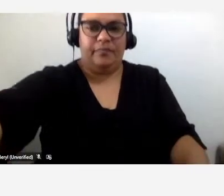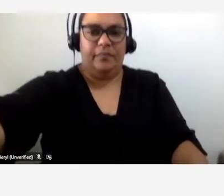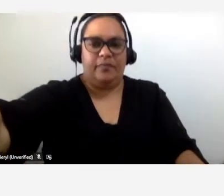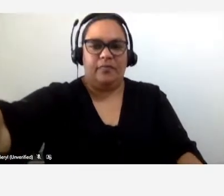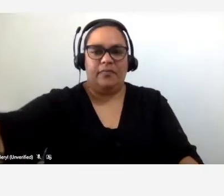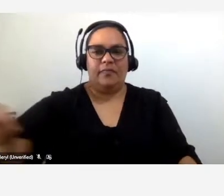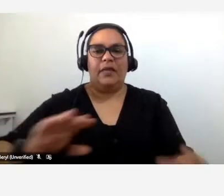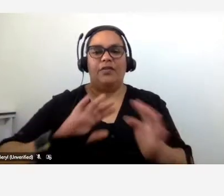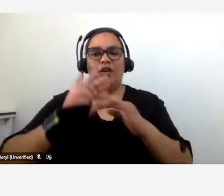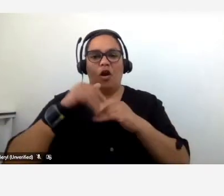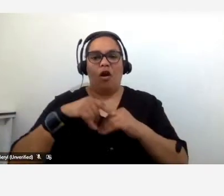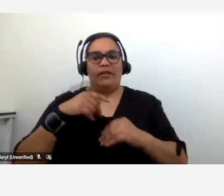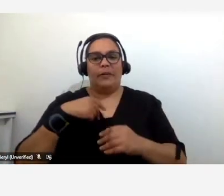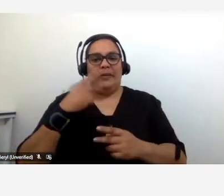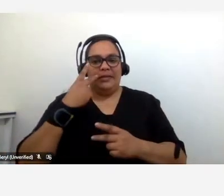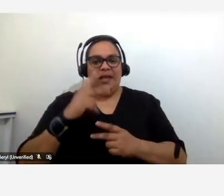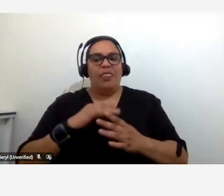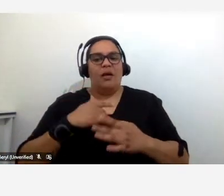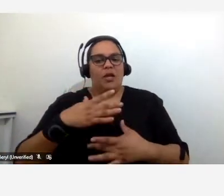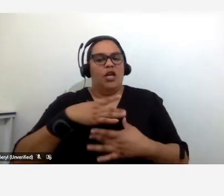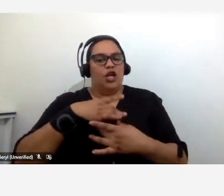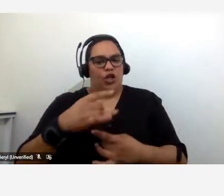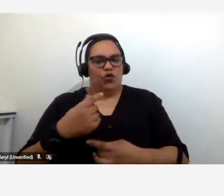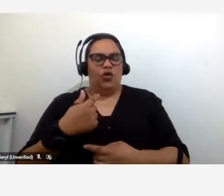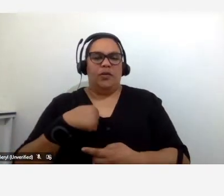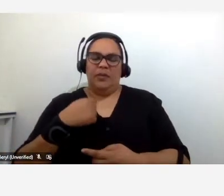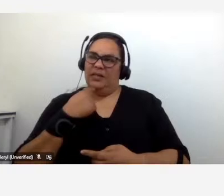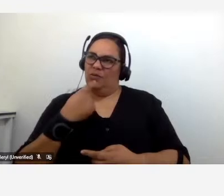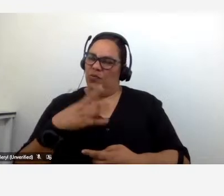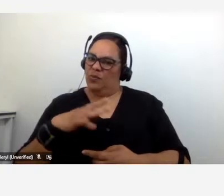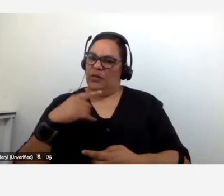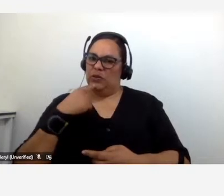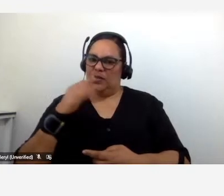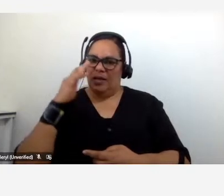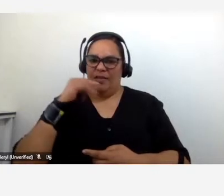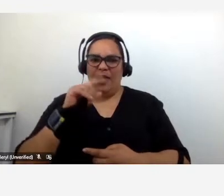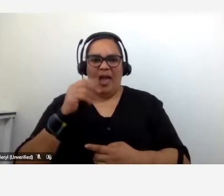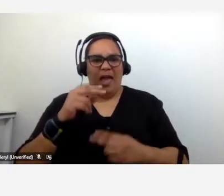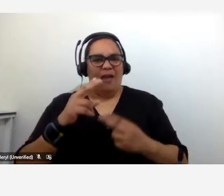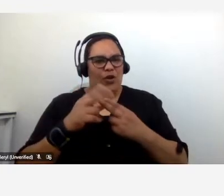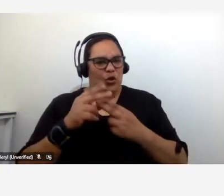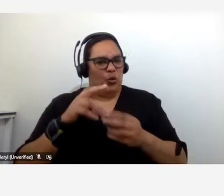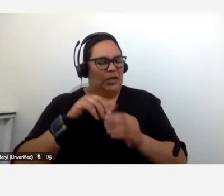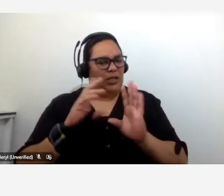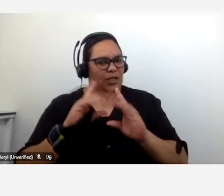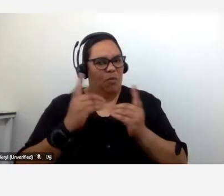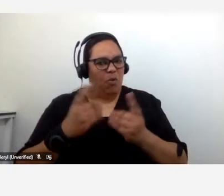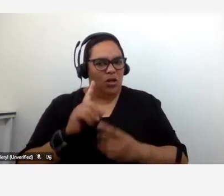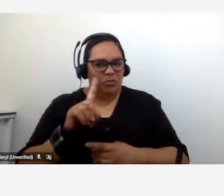interest to understanding and say, is there a union in the department?